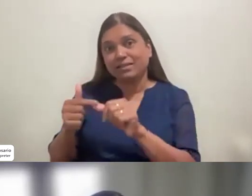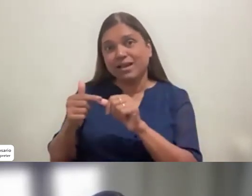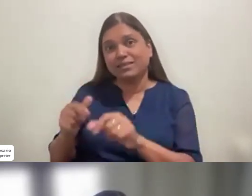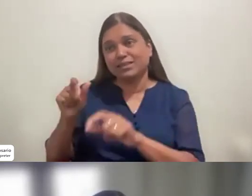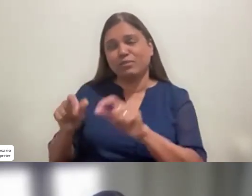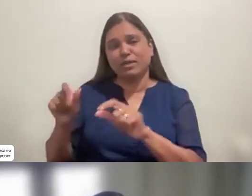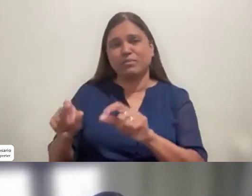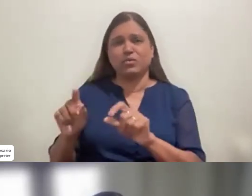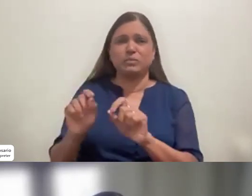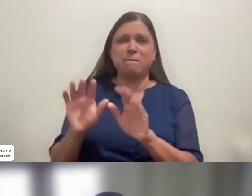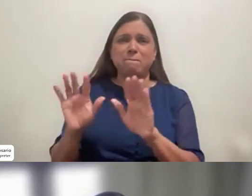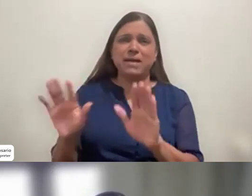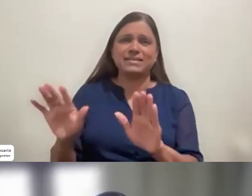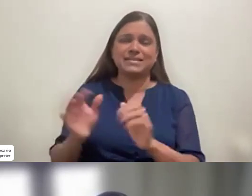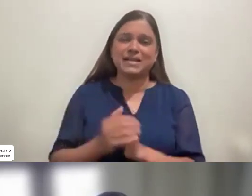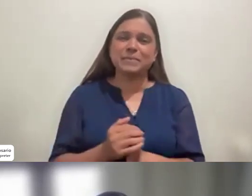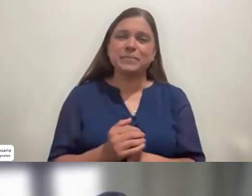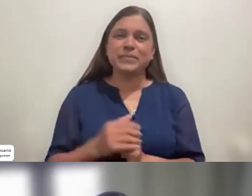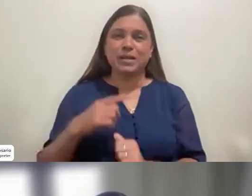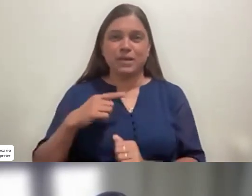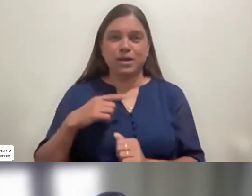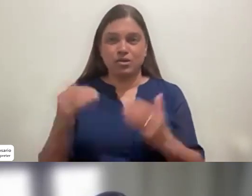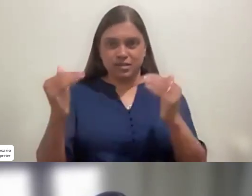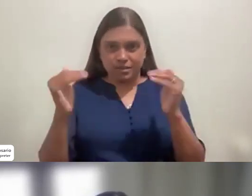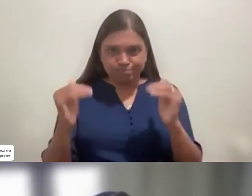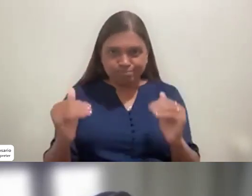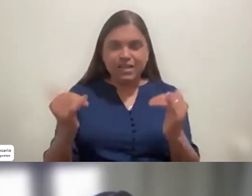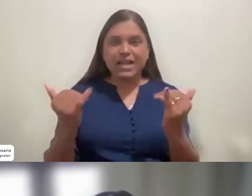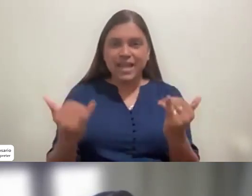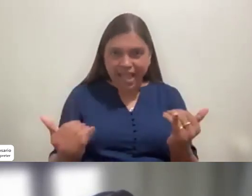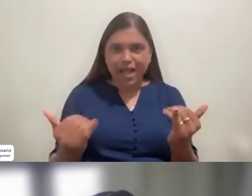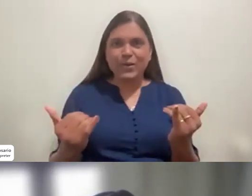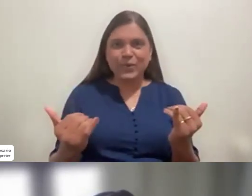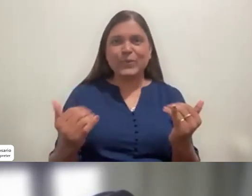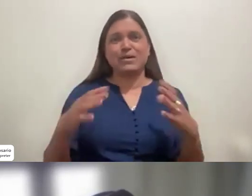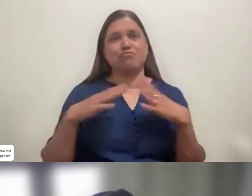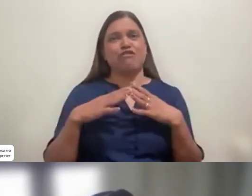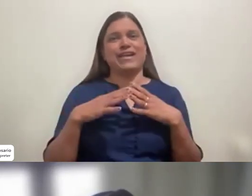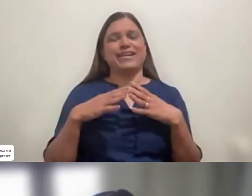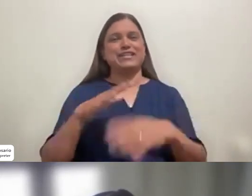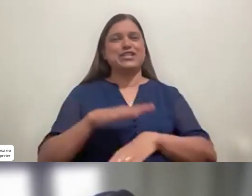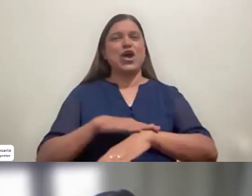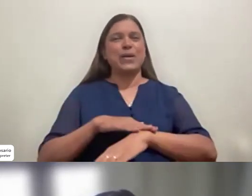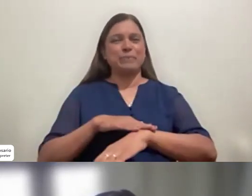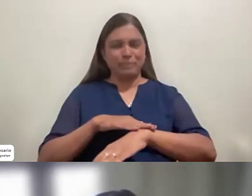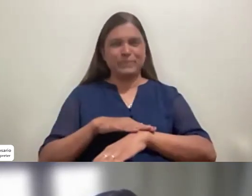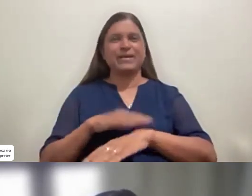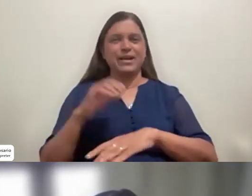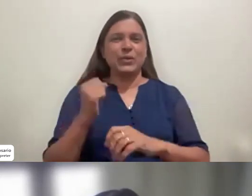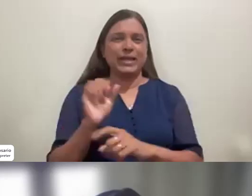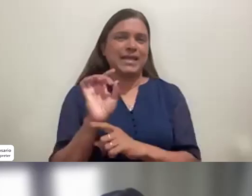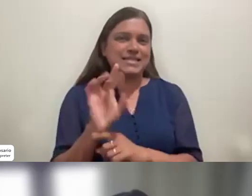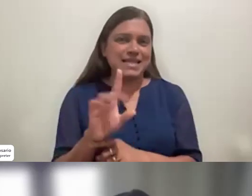amazing. Because we are now, it's our break time, so we get 10